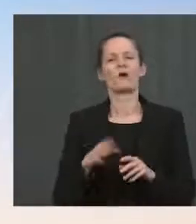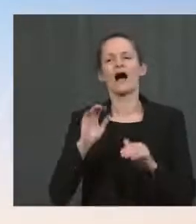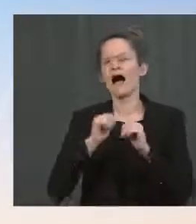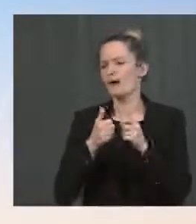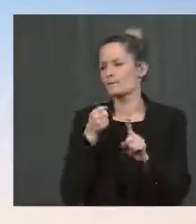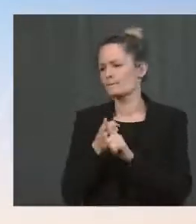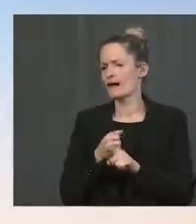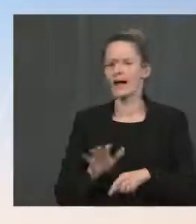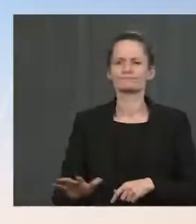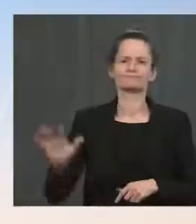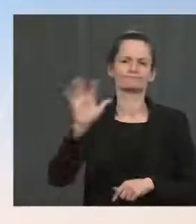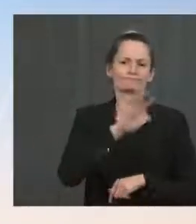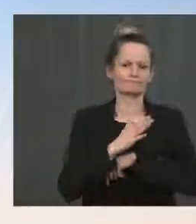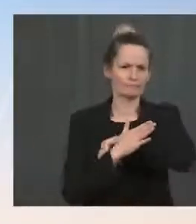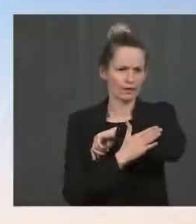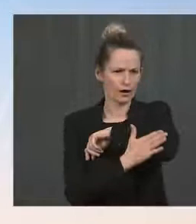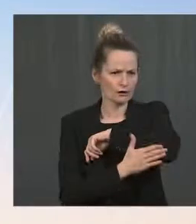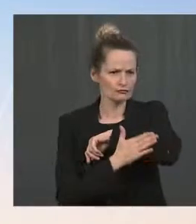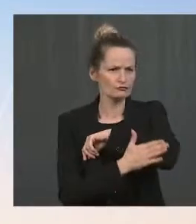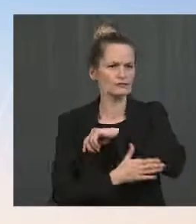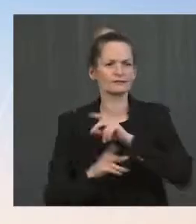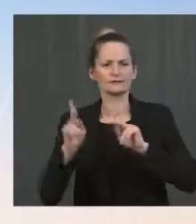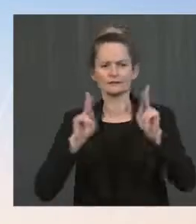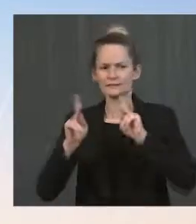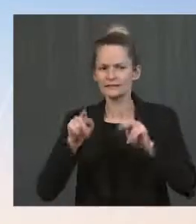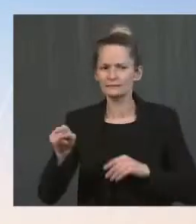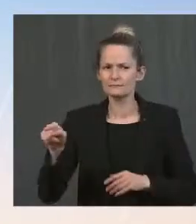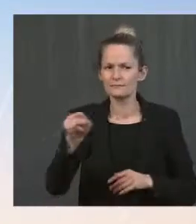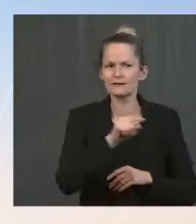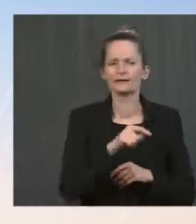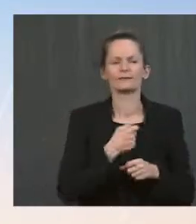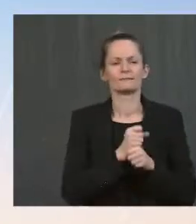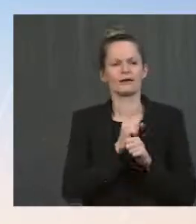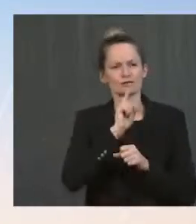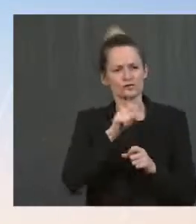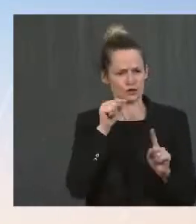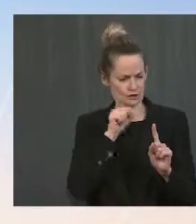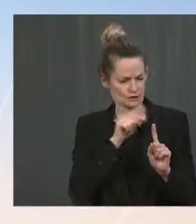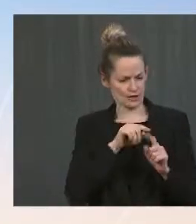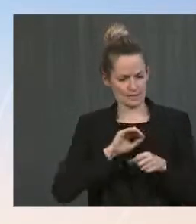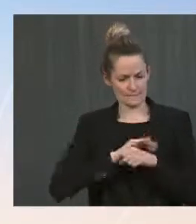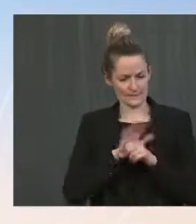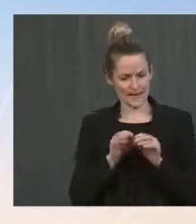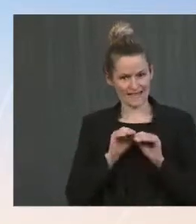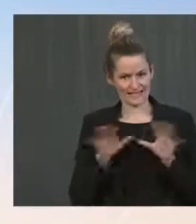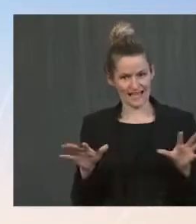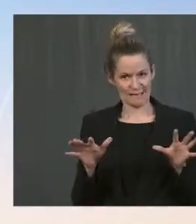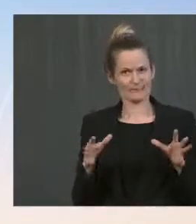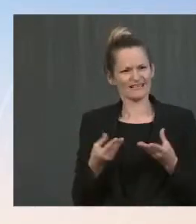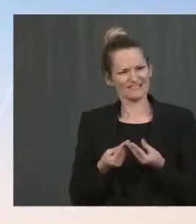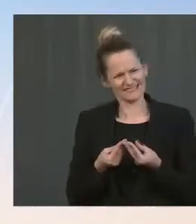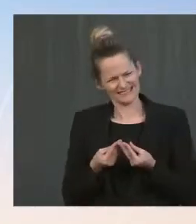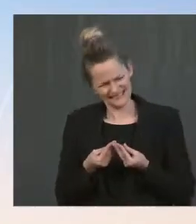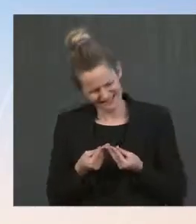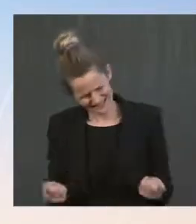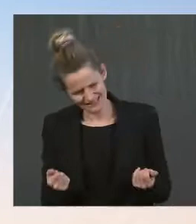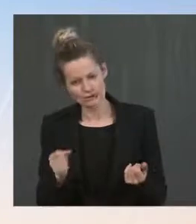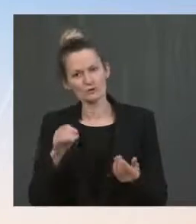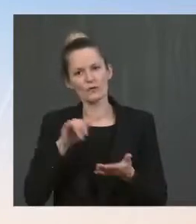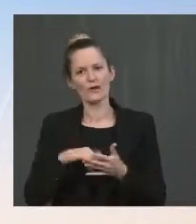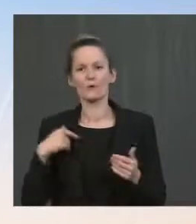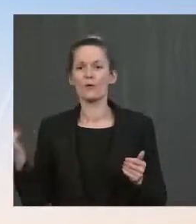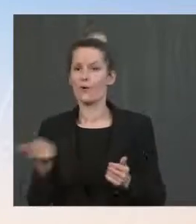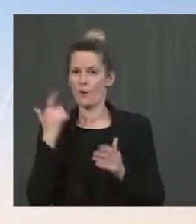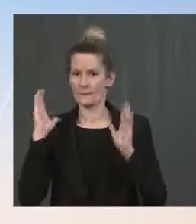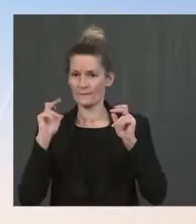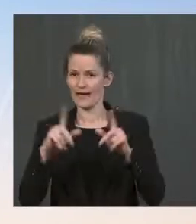working together to get the virus under control, to return to our normal lives. And I know many people, I'm sure, are